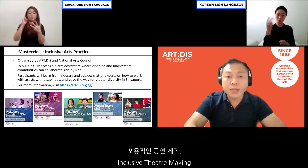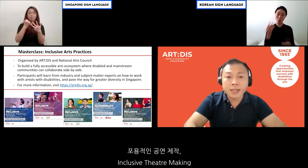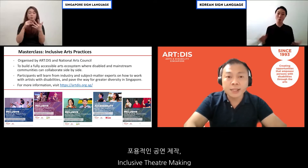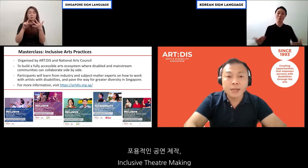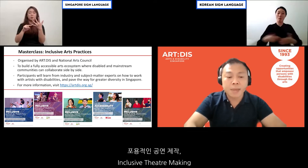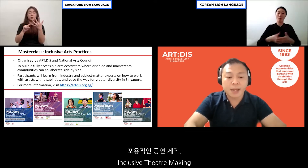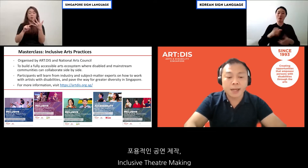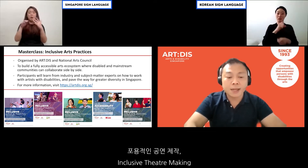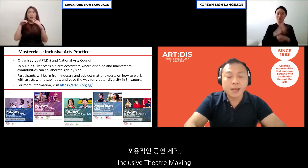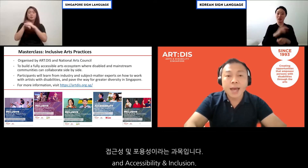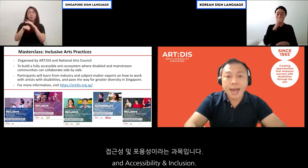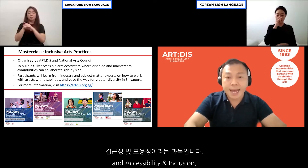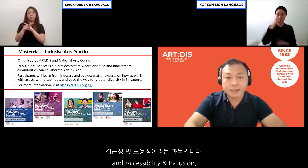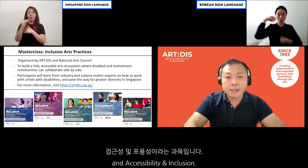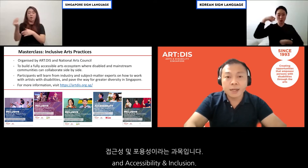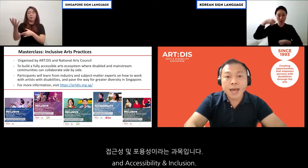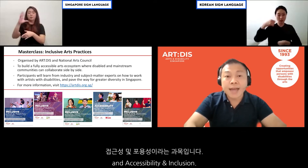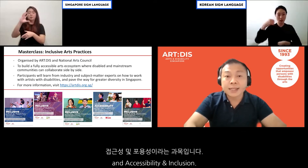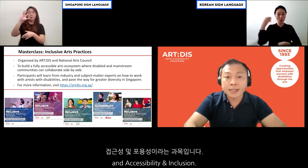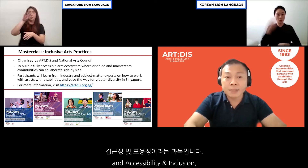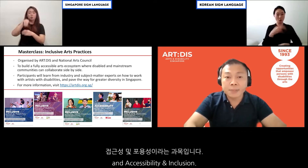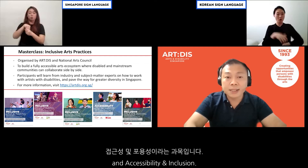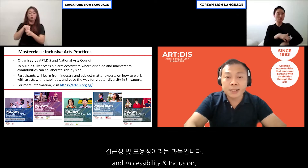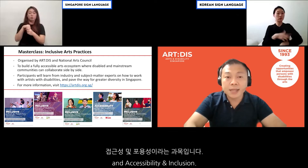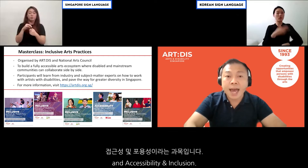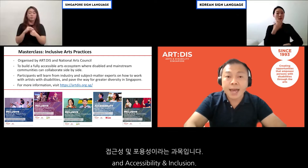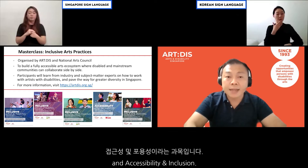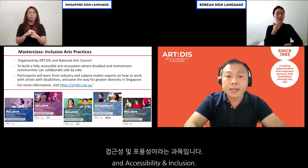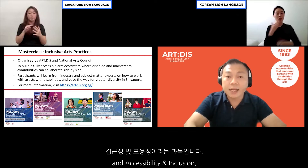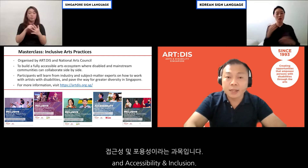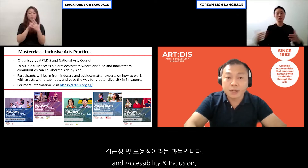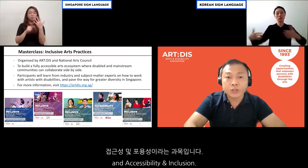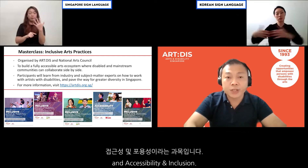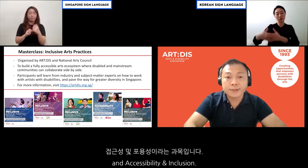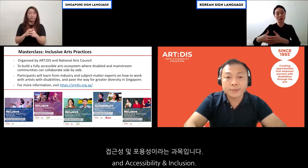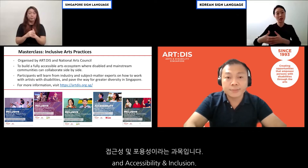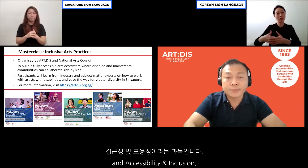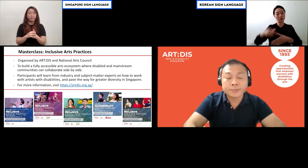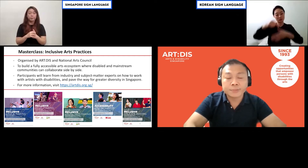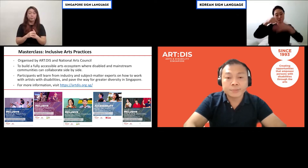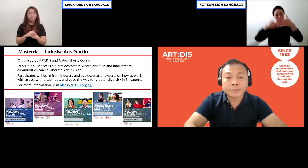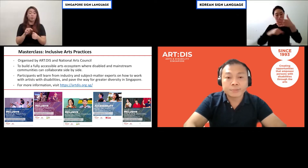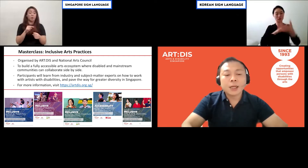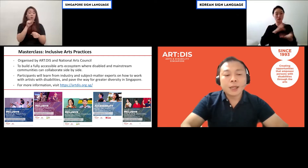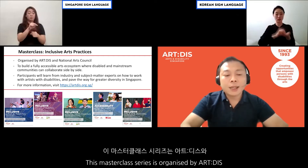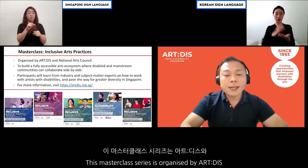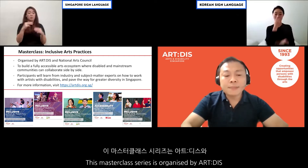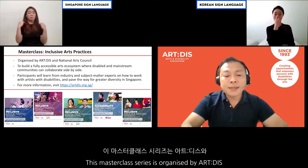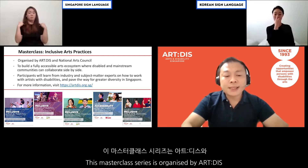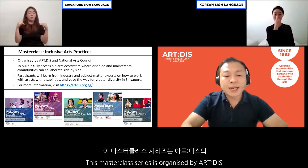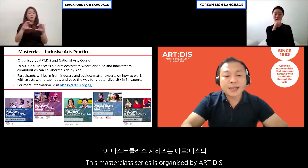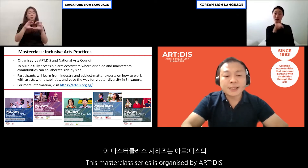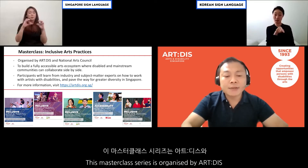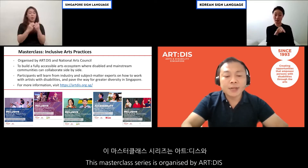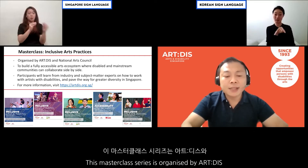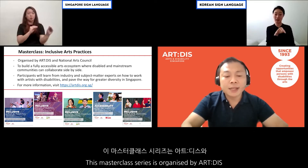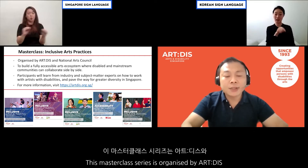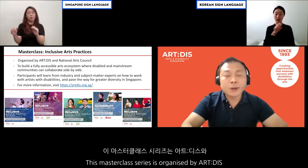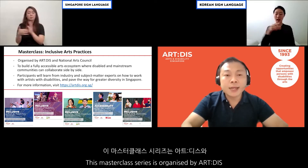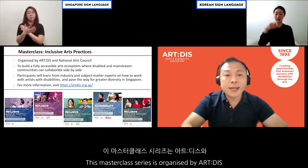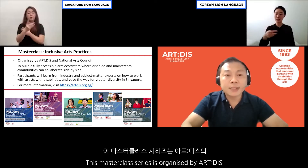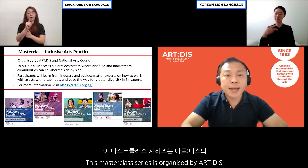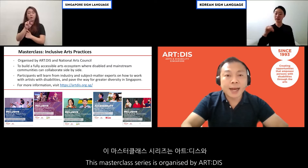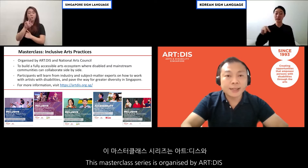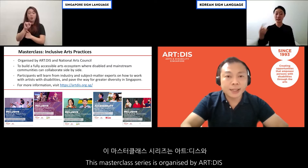inclusive theater making, and accessibility and inclusion. This masterclass series